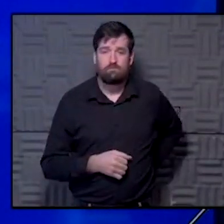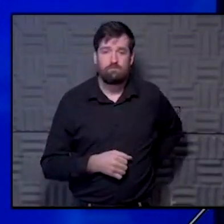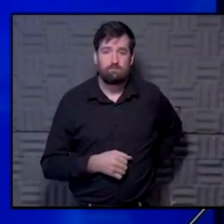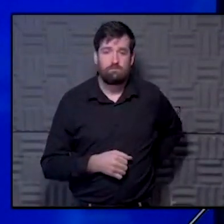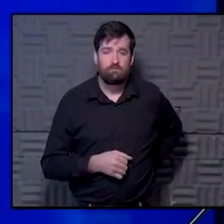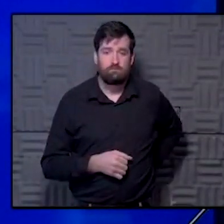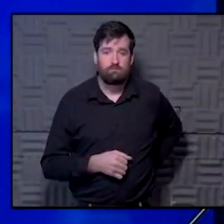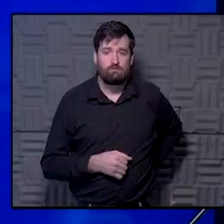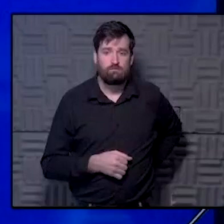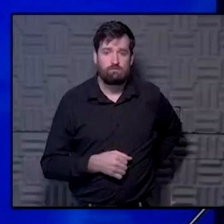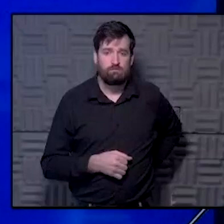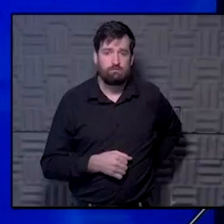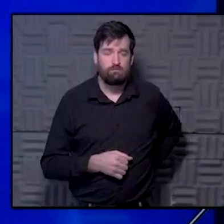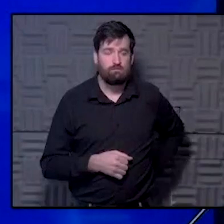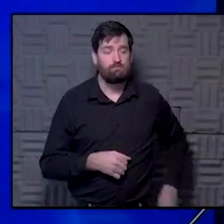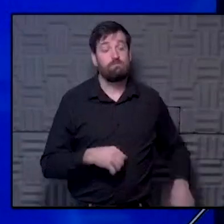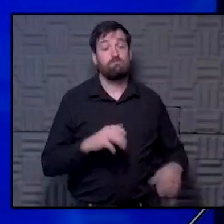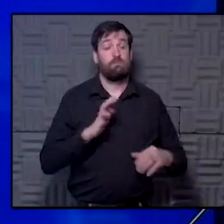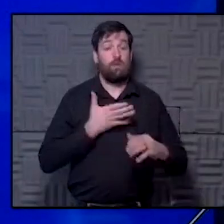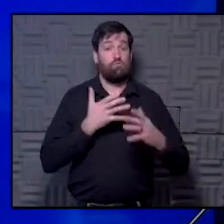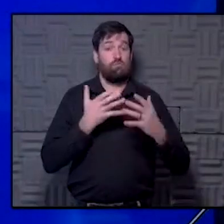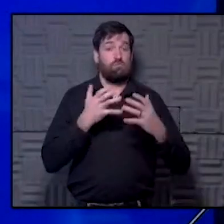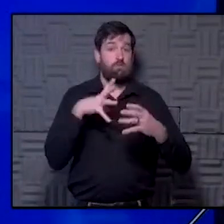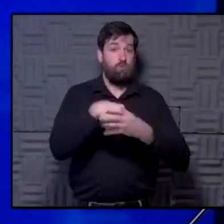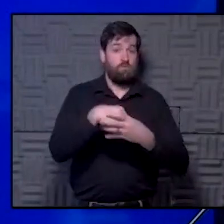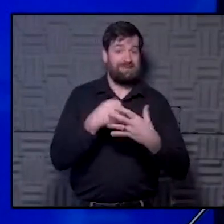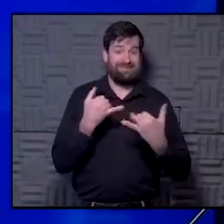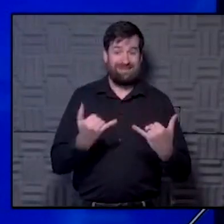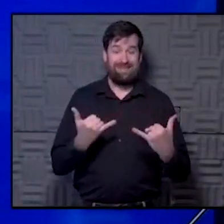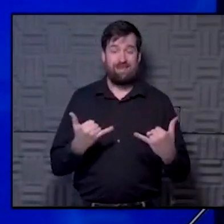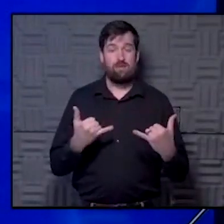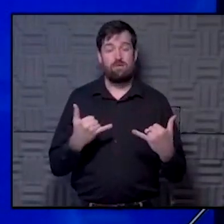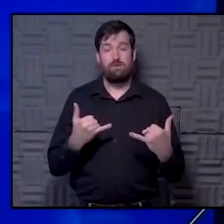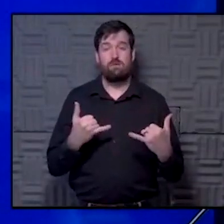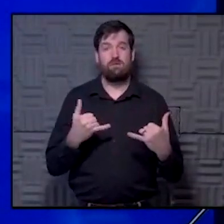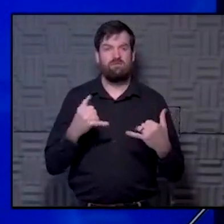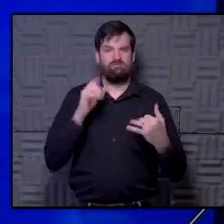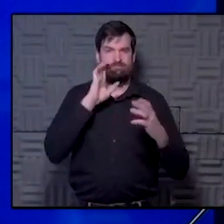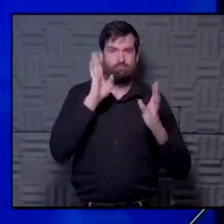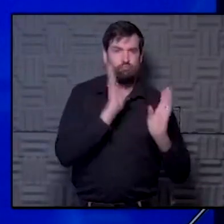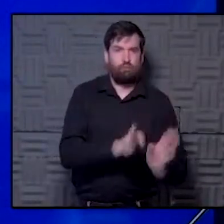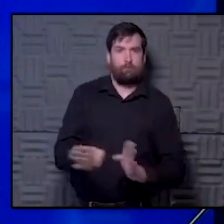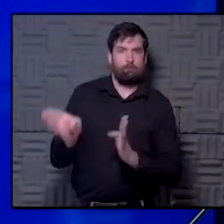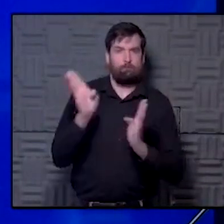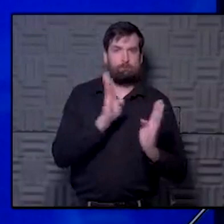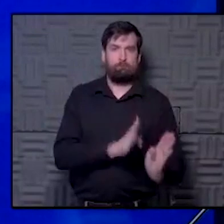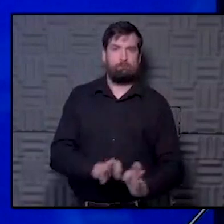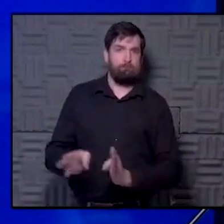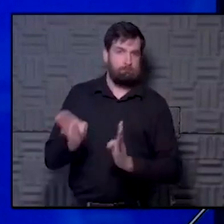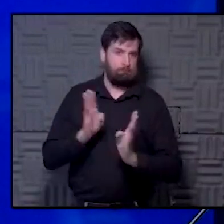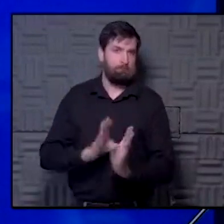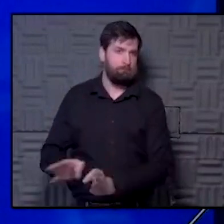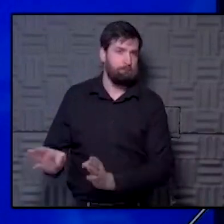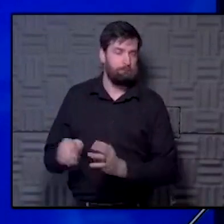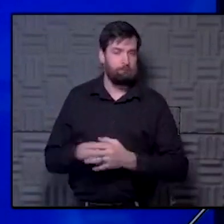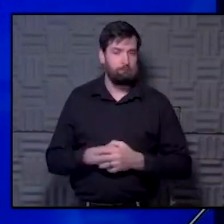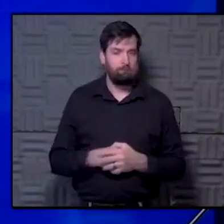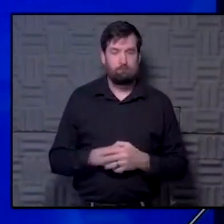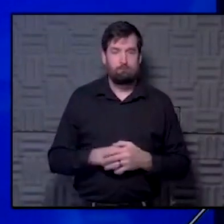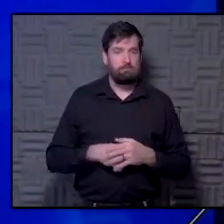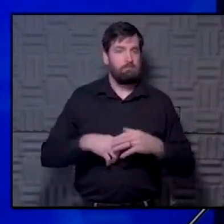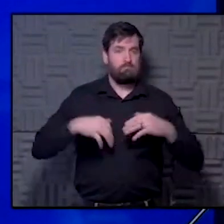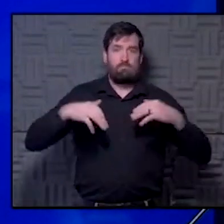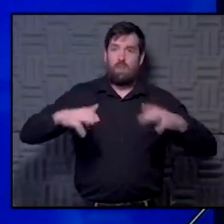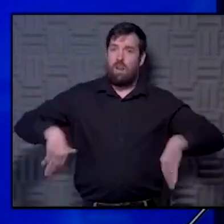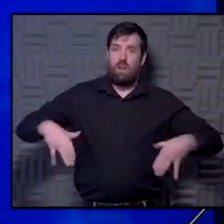as of today, remains primarily in preparation. We actually haven't